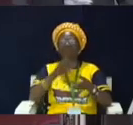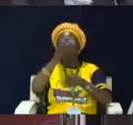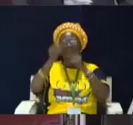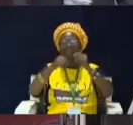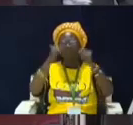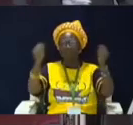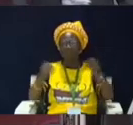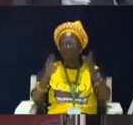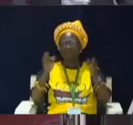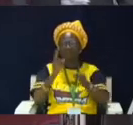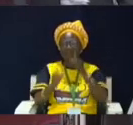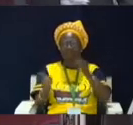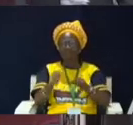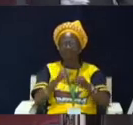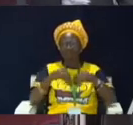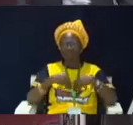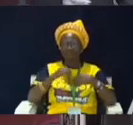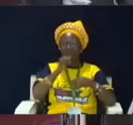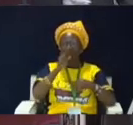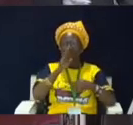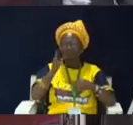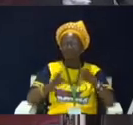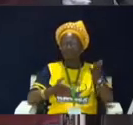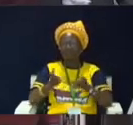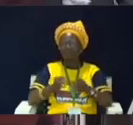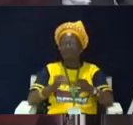Okay, if you have not been served wine,